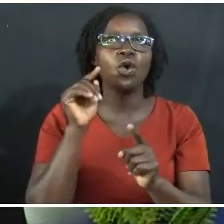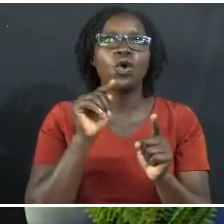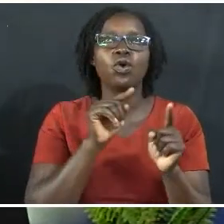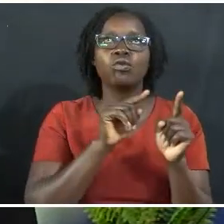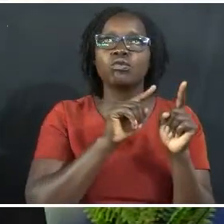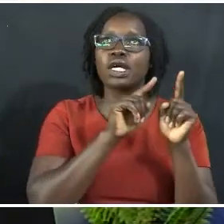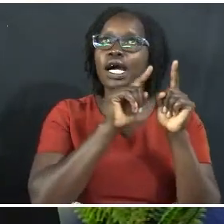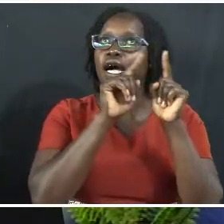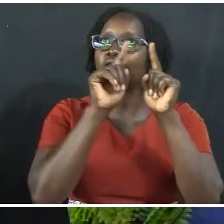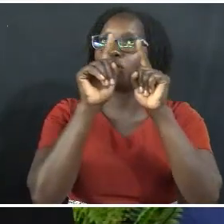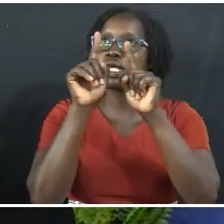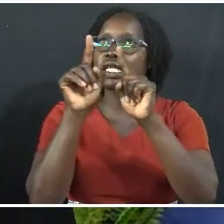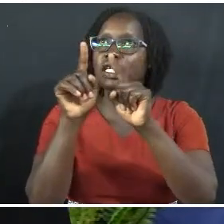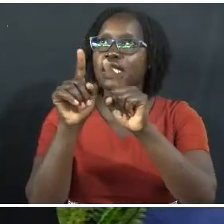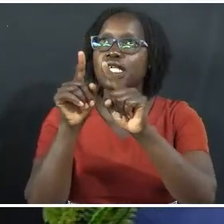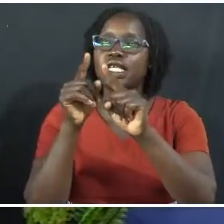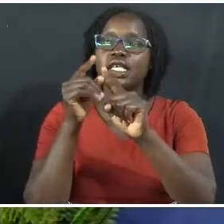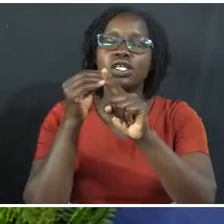Lord, I'm